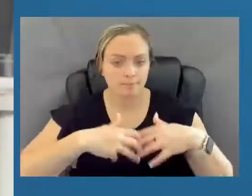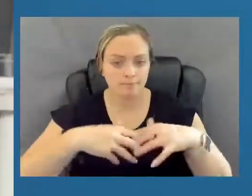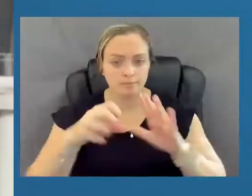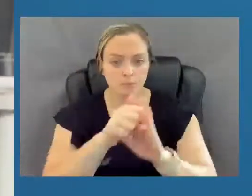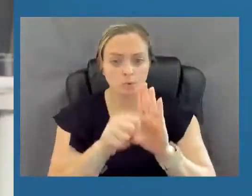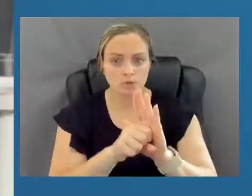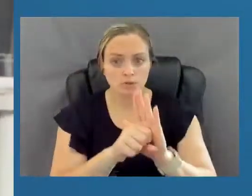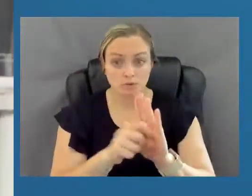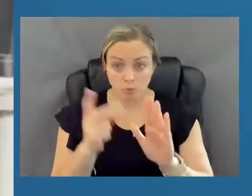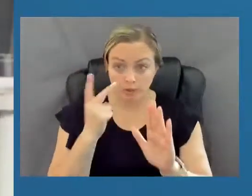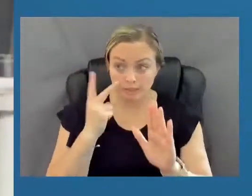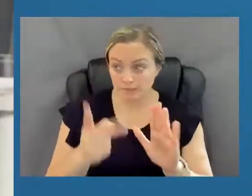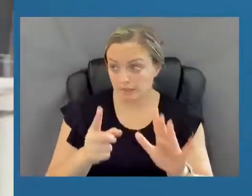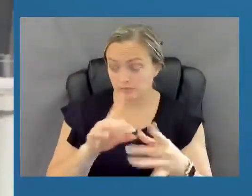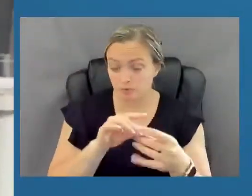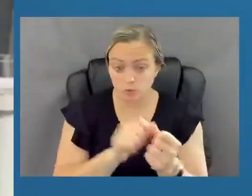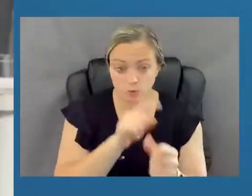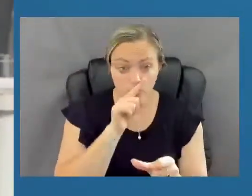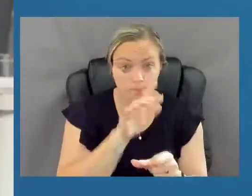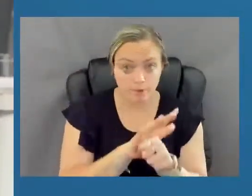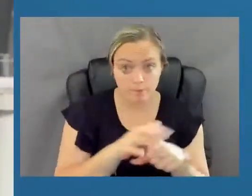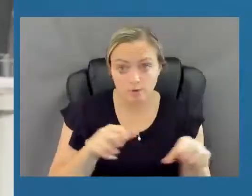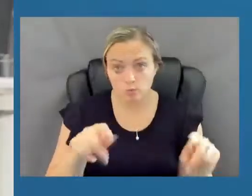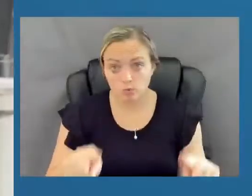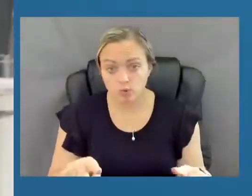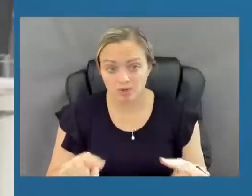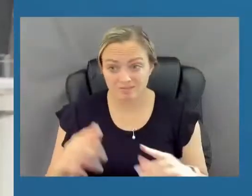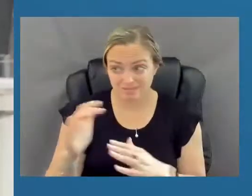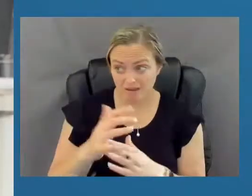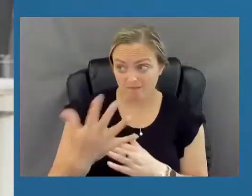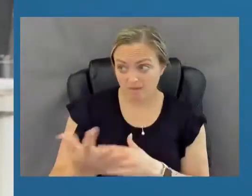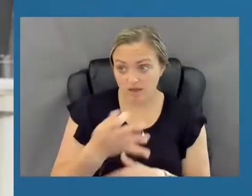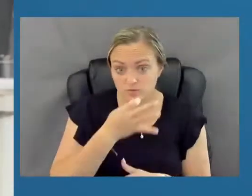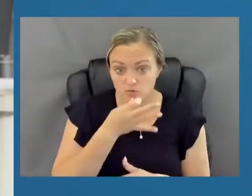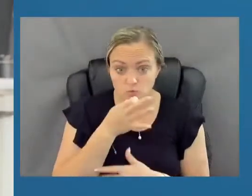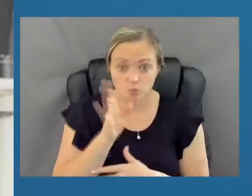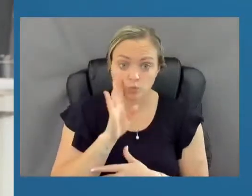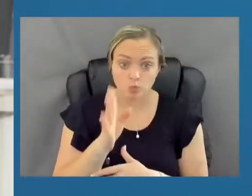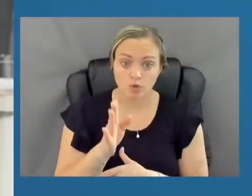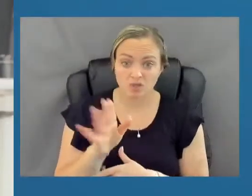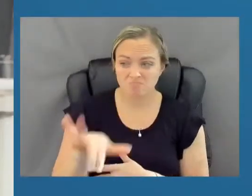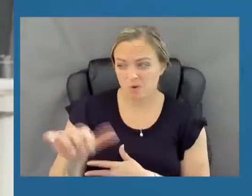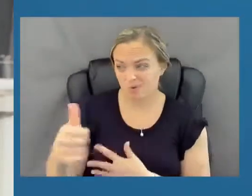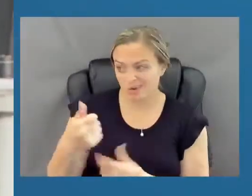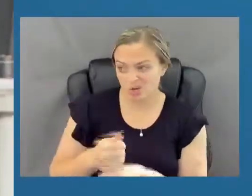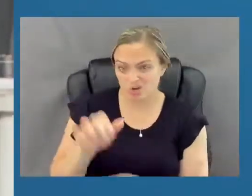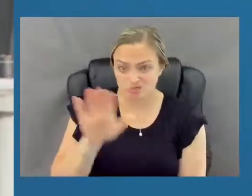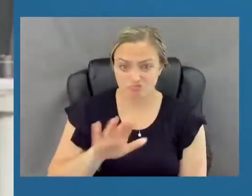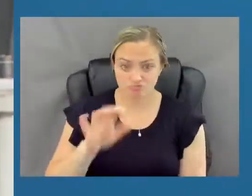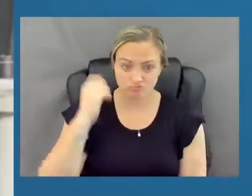see from the commitments and the opportunity, we'll be top 5 within the next decade.